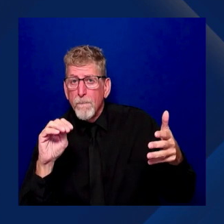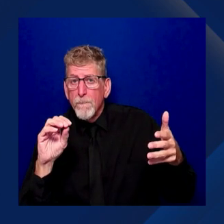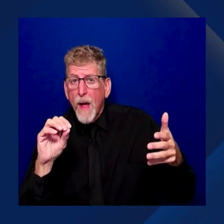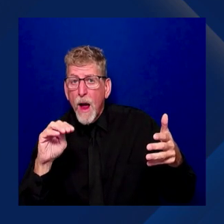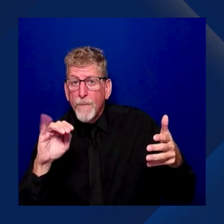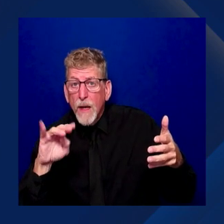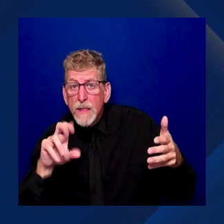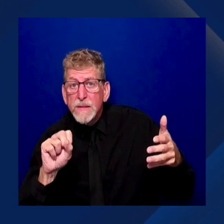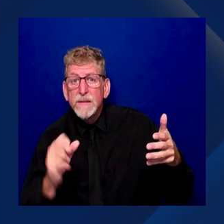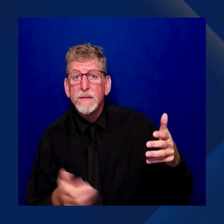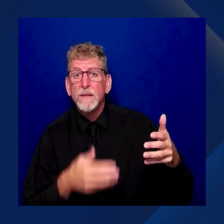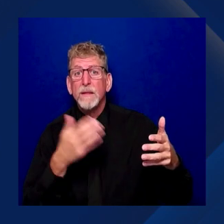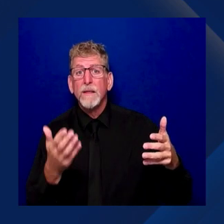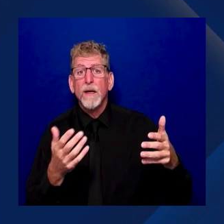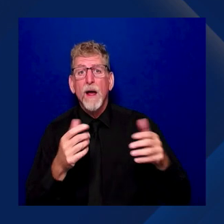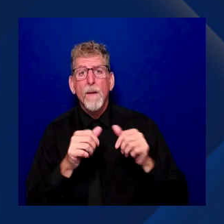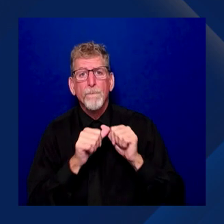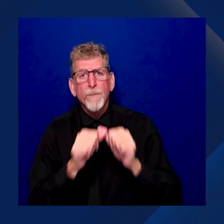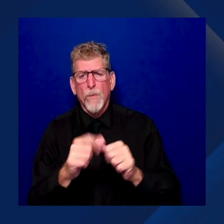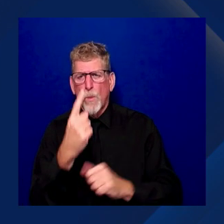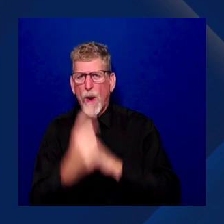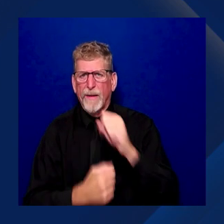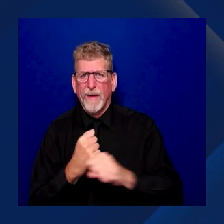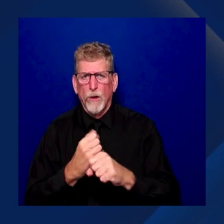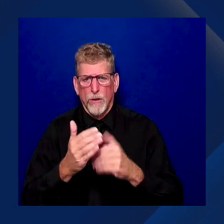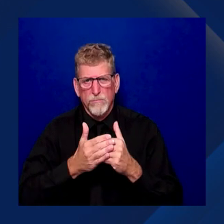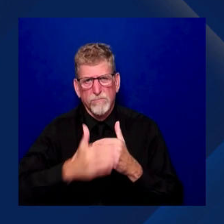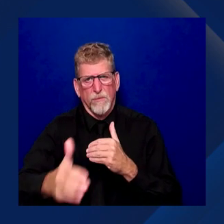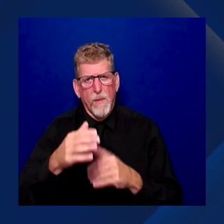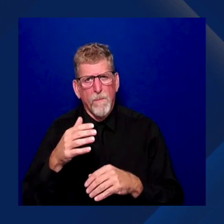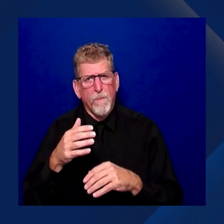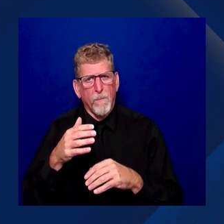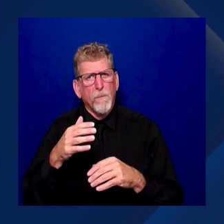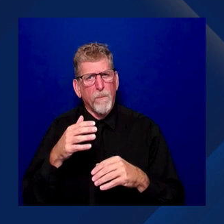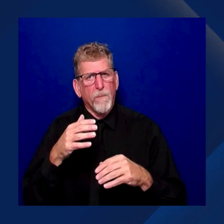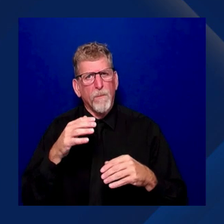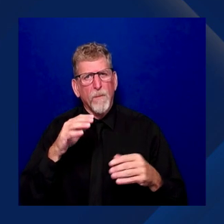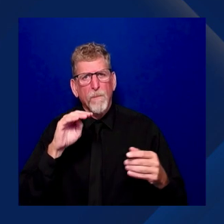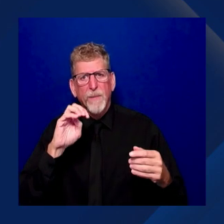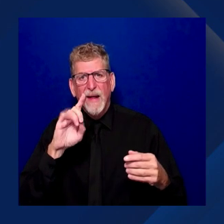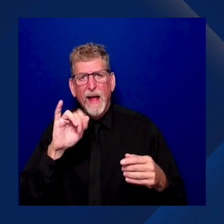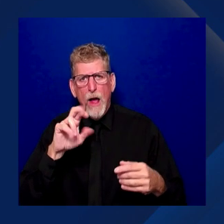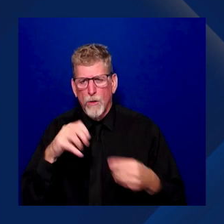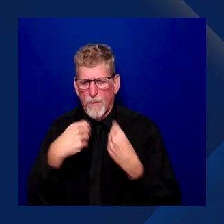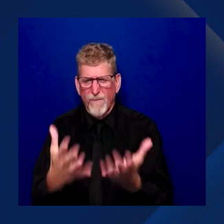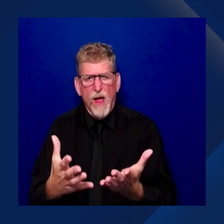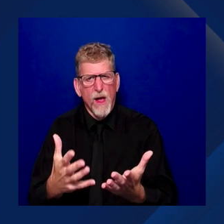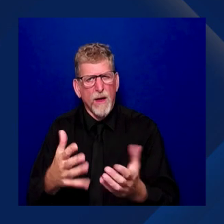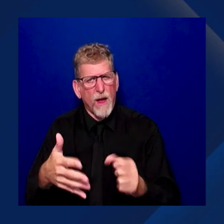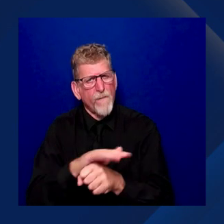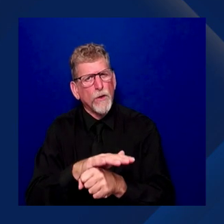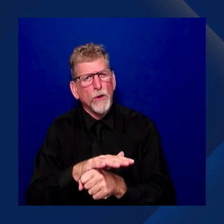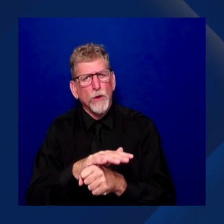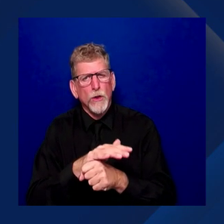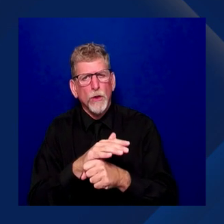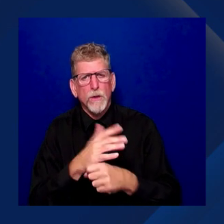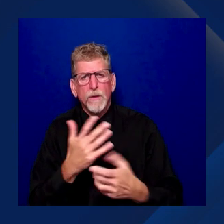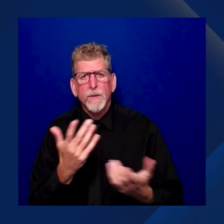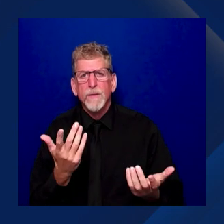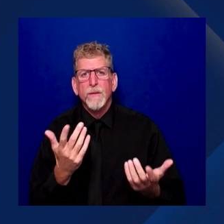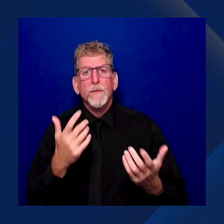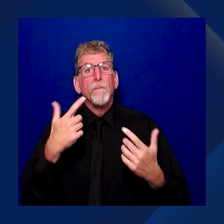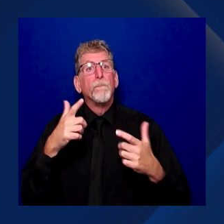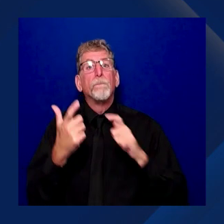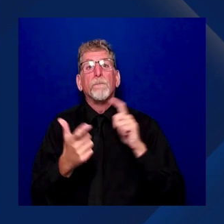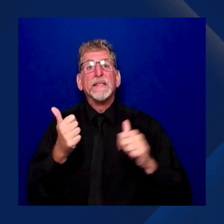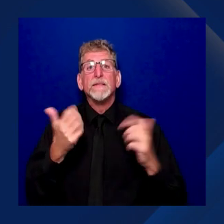Medicaid coverage in every state, we will be making the largest maternal health equity investment